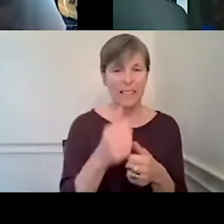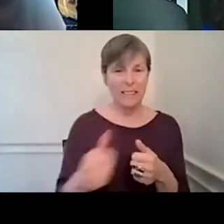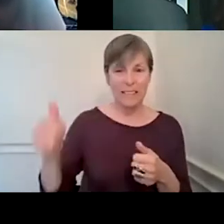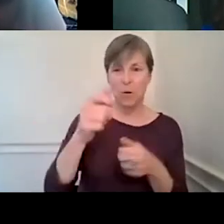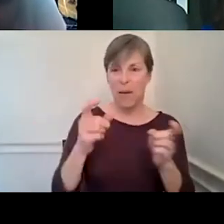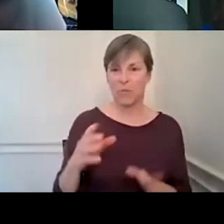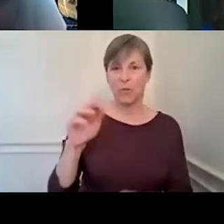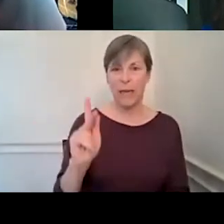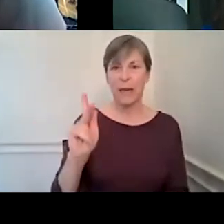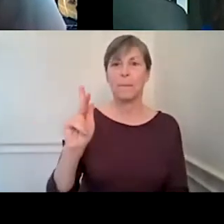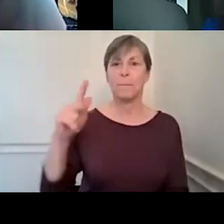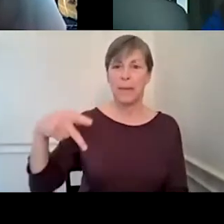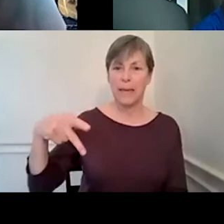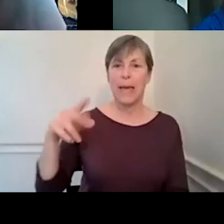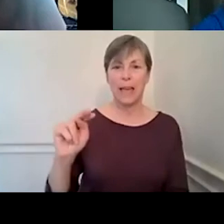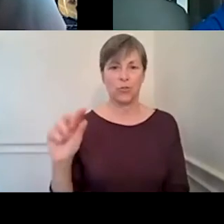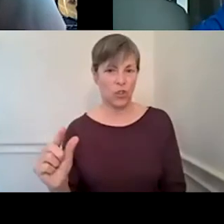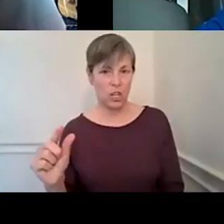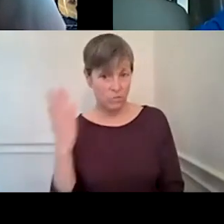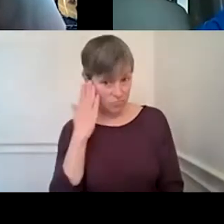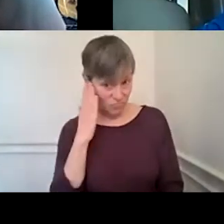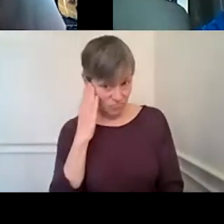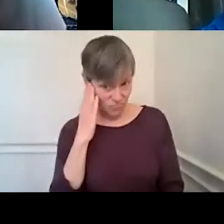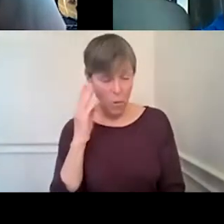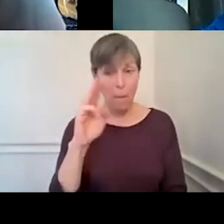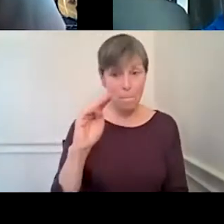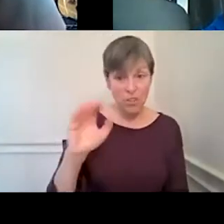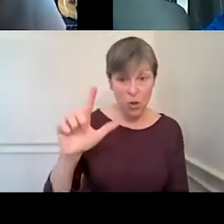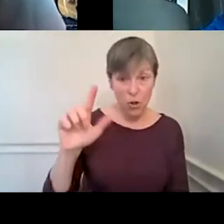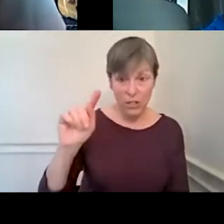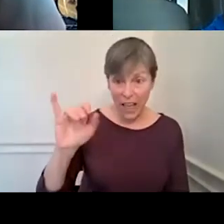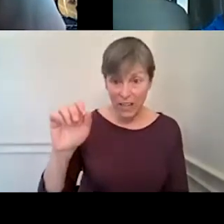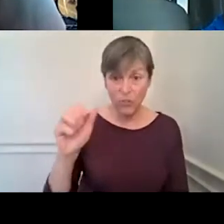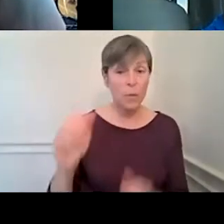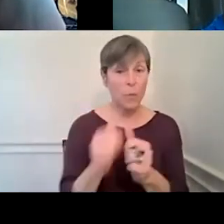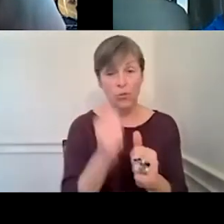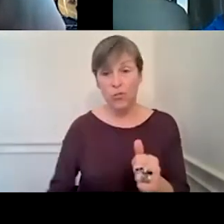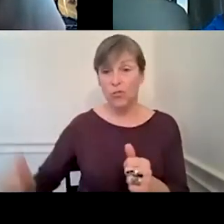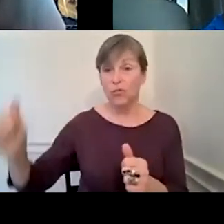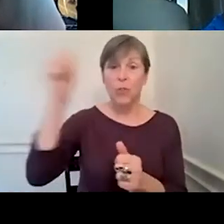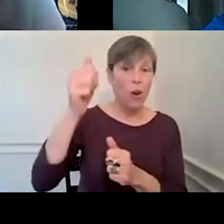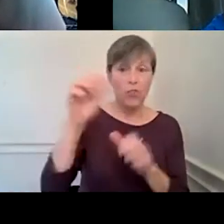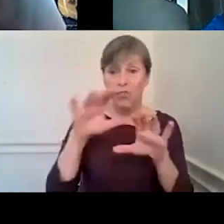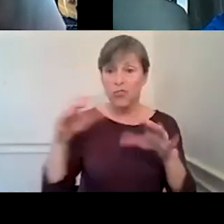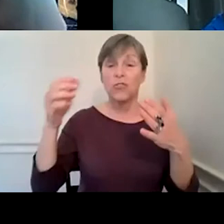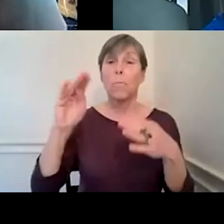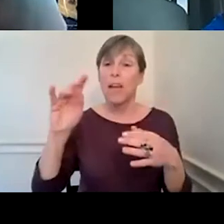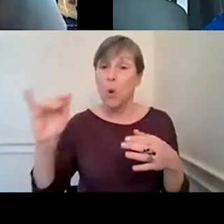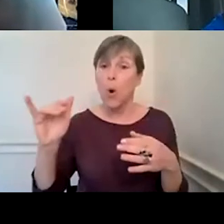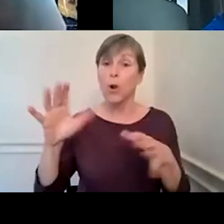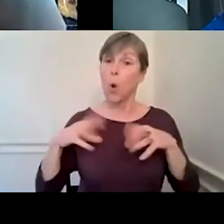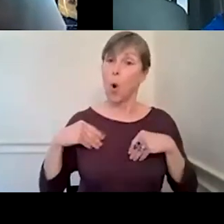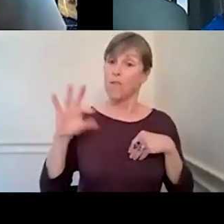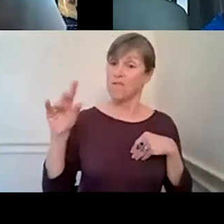KPMG. And for those of you that don't know, Mitchell Titus is the largest minority-owned firm in the United States, founded, I believe, in